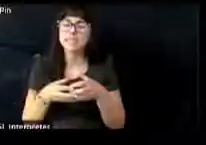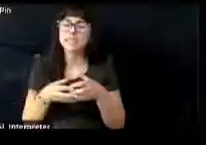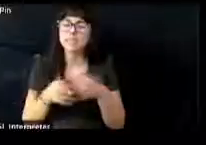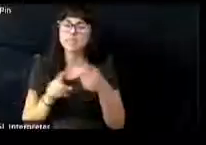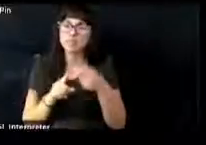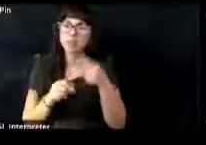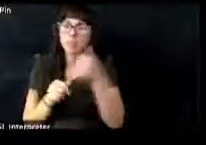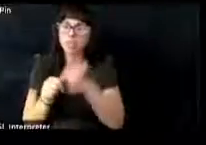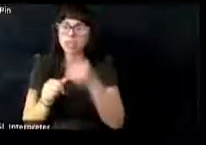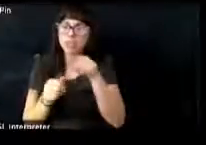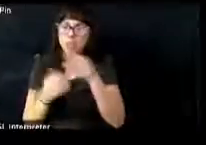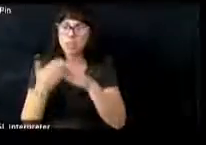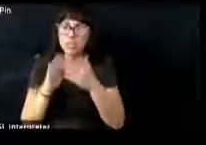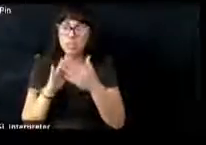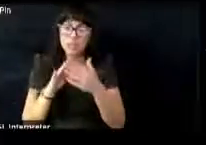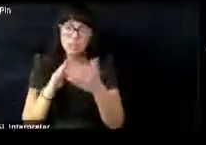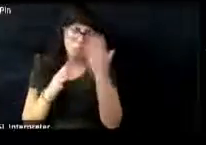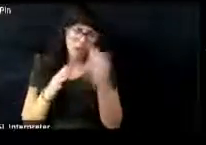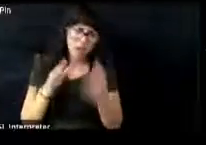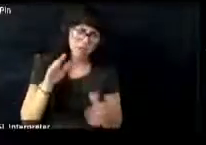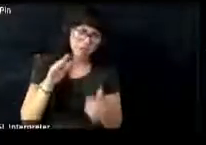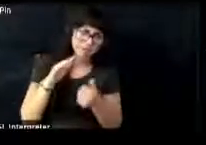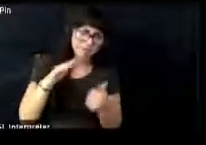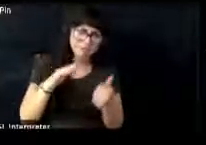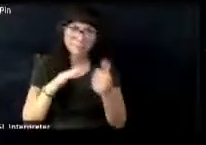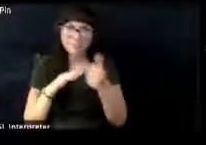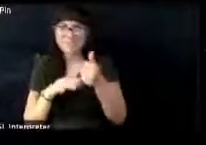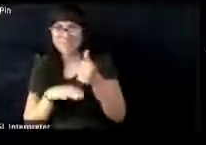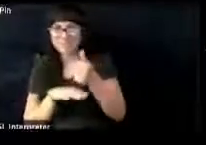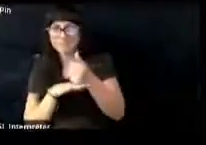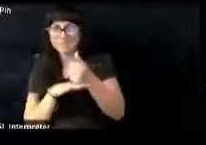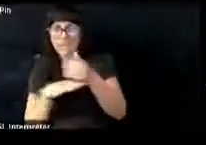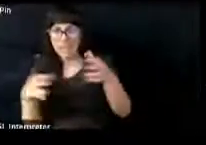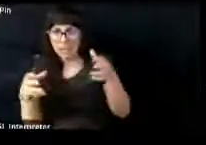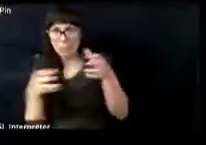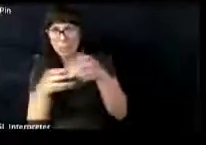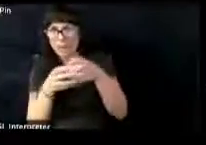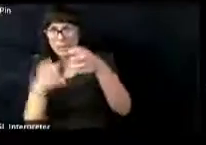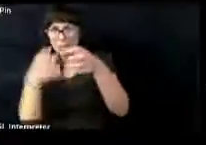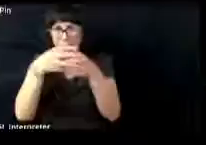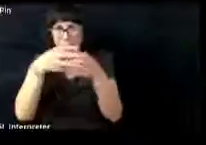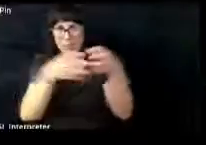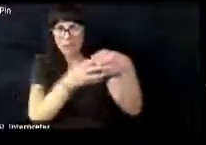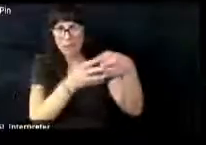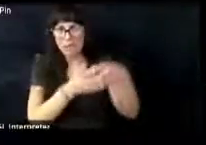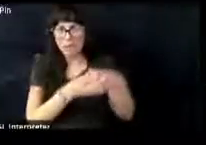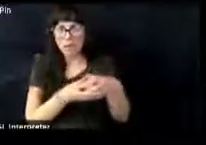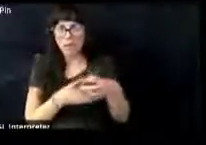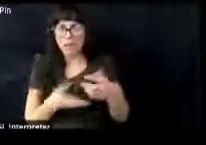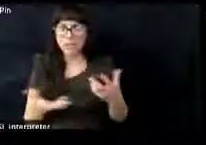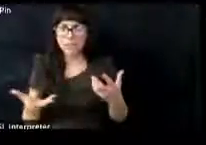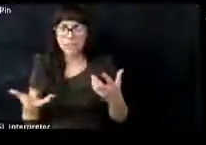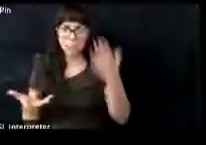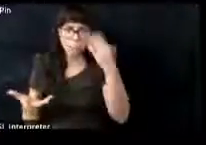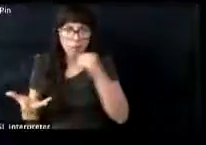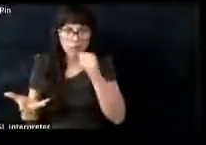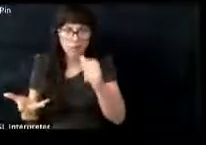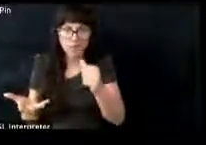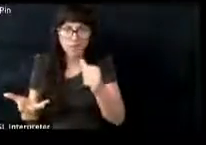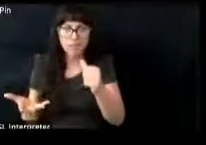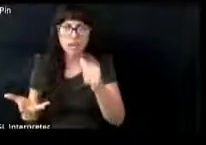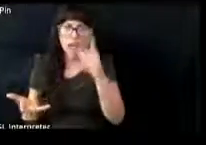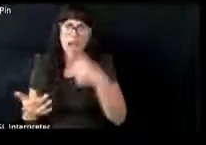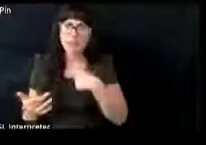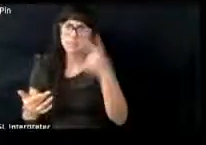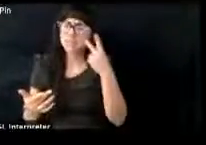be combined together and there would be no objection. I think what the objection has been by many of the neighborhood councils, not all, but